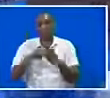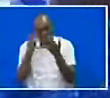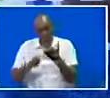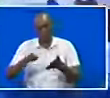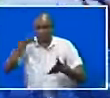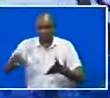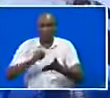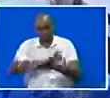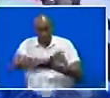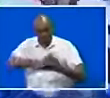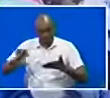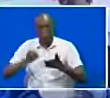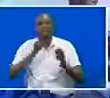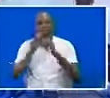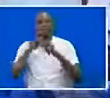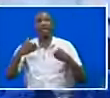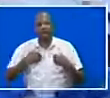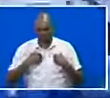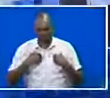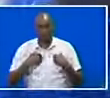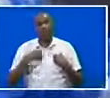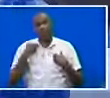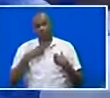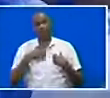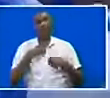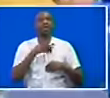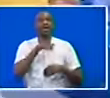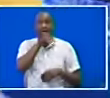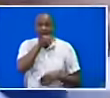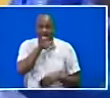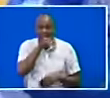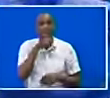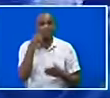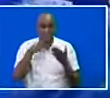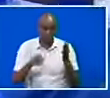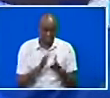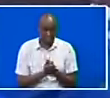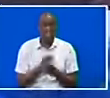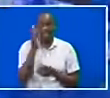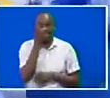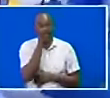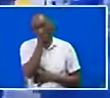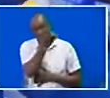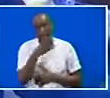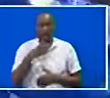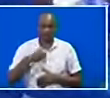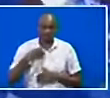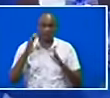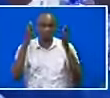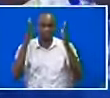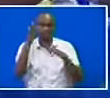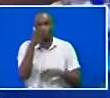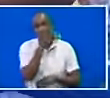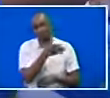to run for re-election. NASA flag bearer Raila Odinga, of course, was away in Nyeri for the Madaraka Day